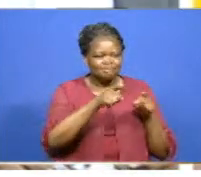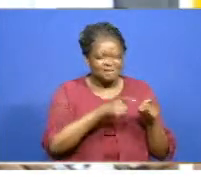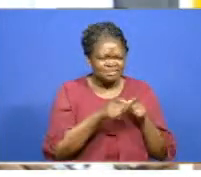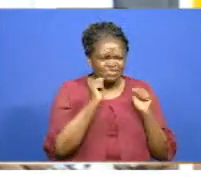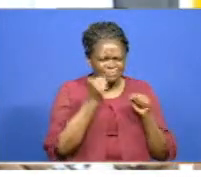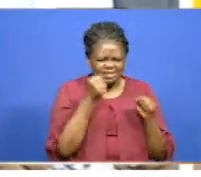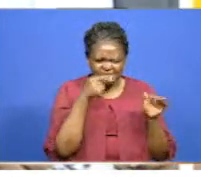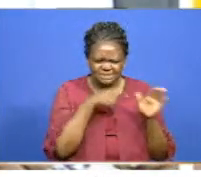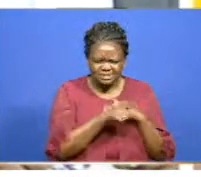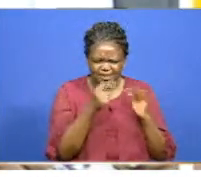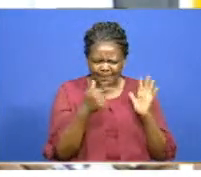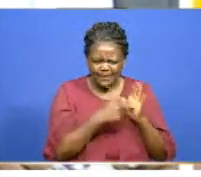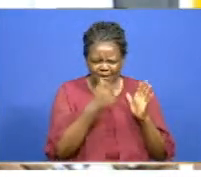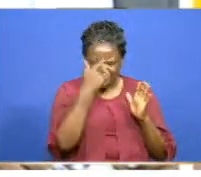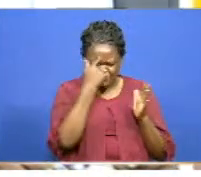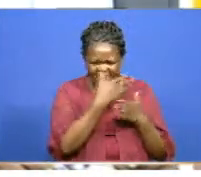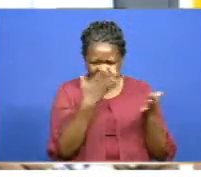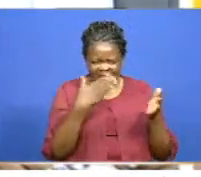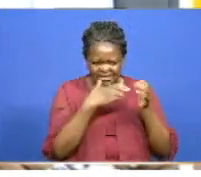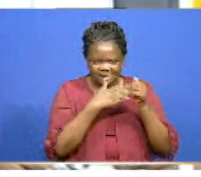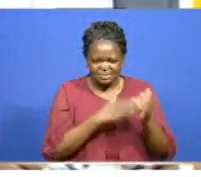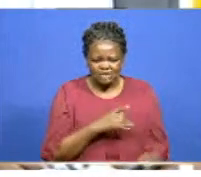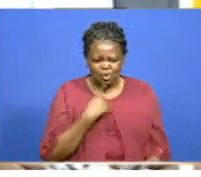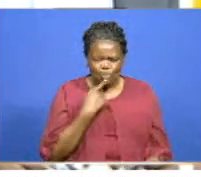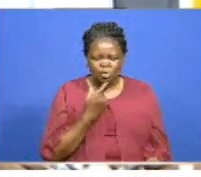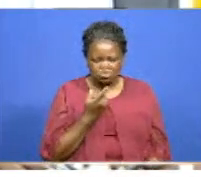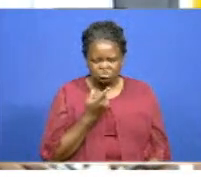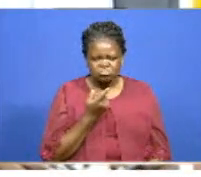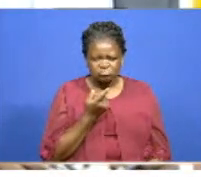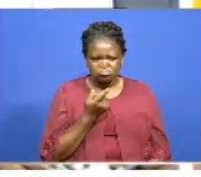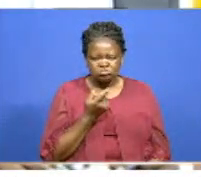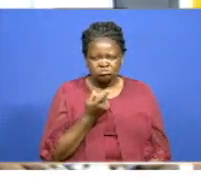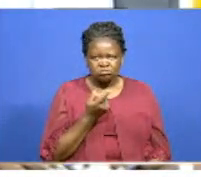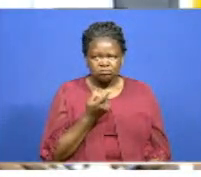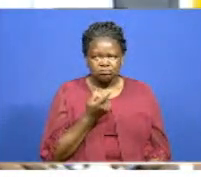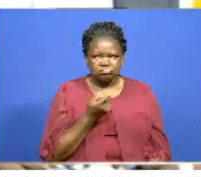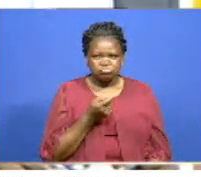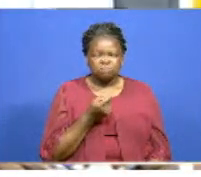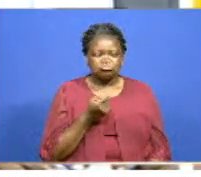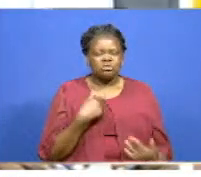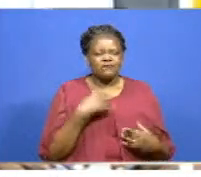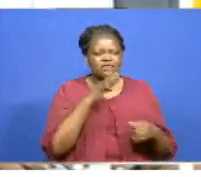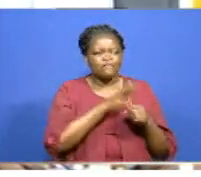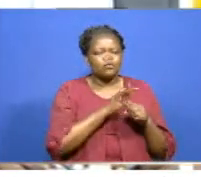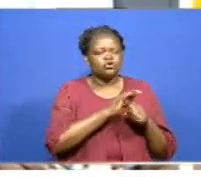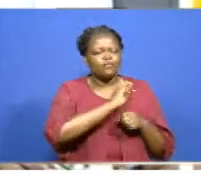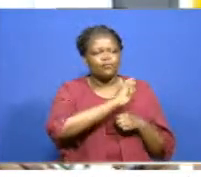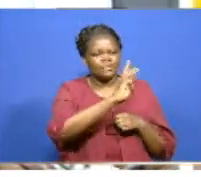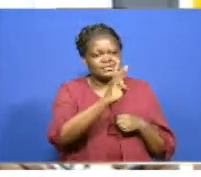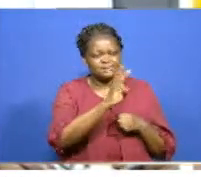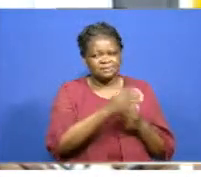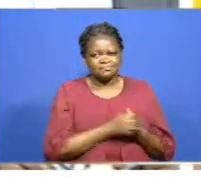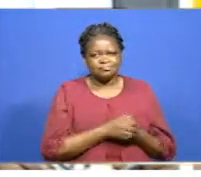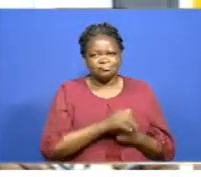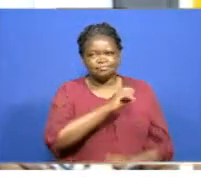entry point for any leader who wants to tap into the votes of the Western reach?